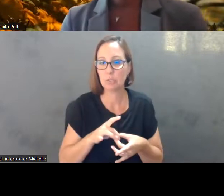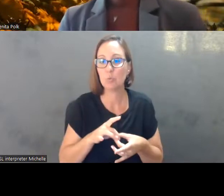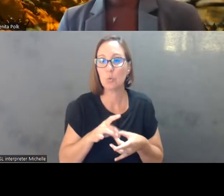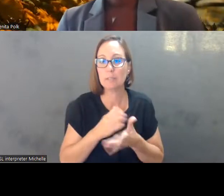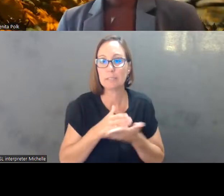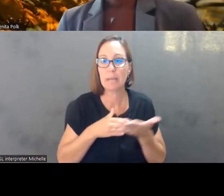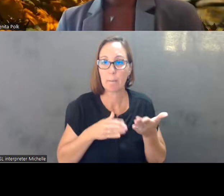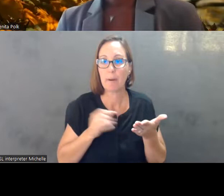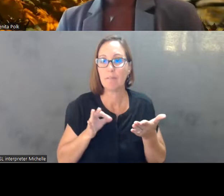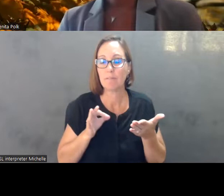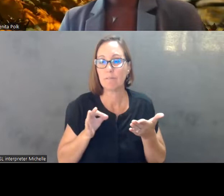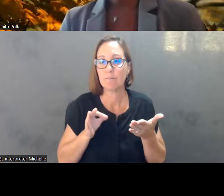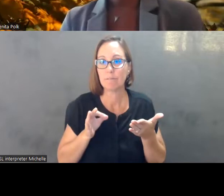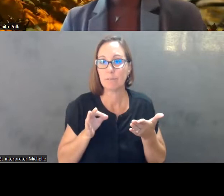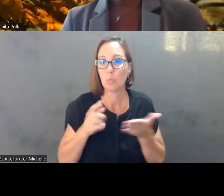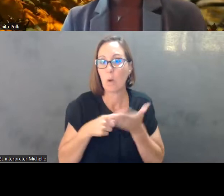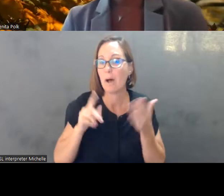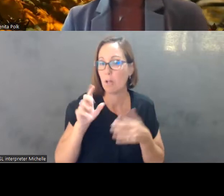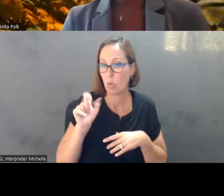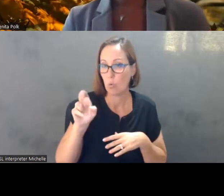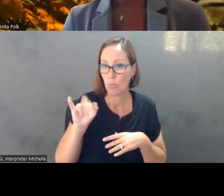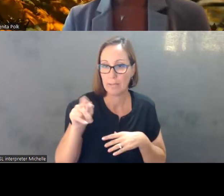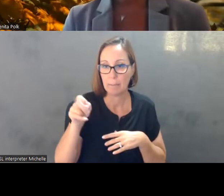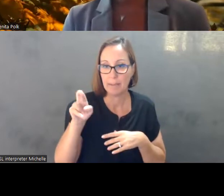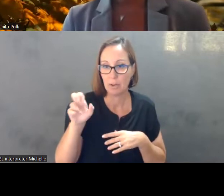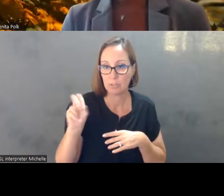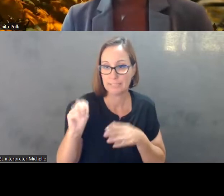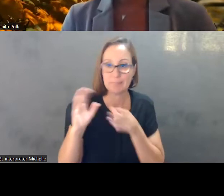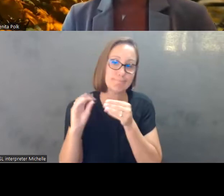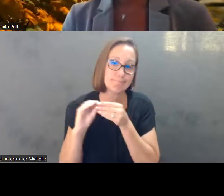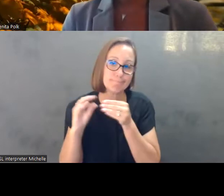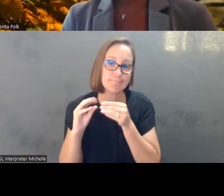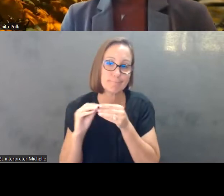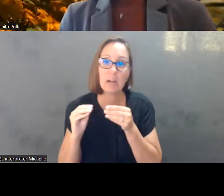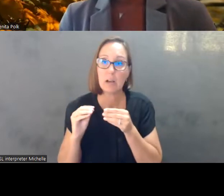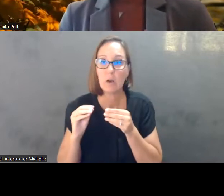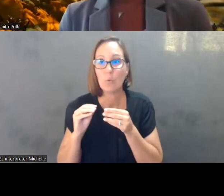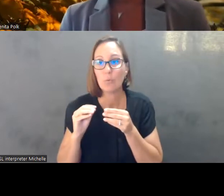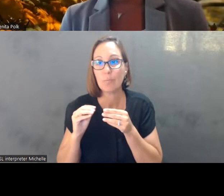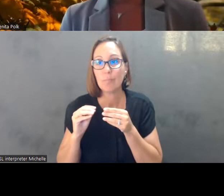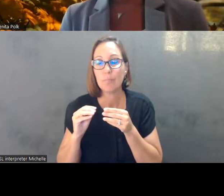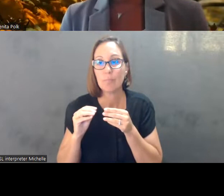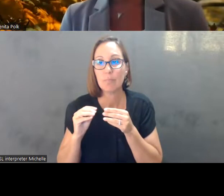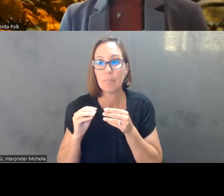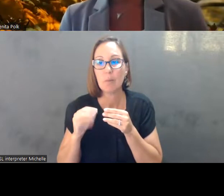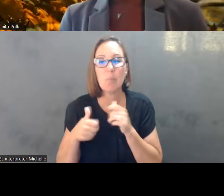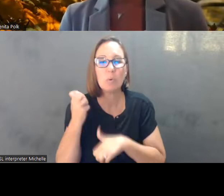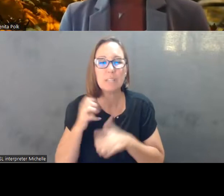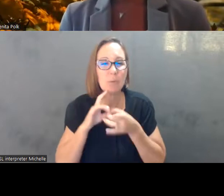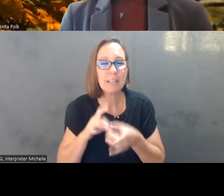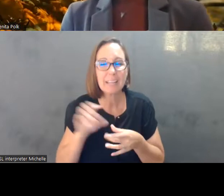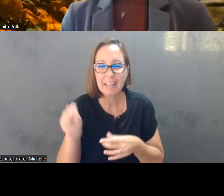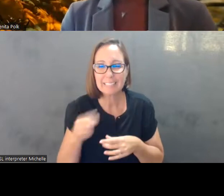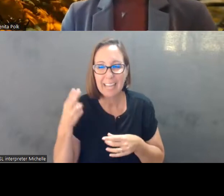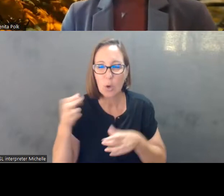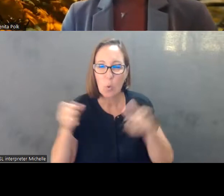the things that Lori Peterson spoke about, specifically information regarding that stakeholder engagement,